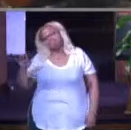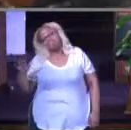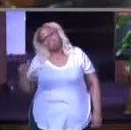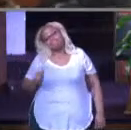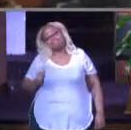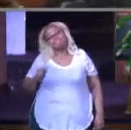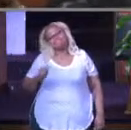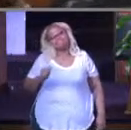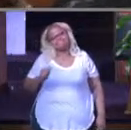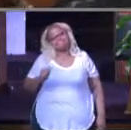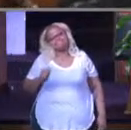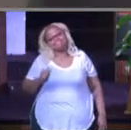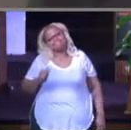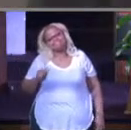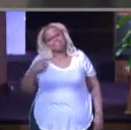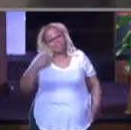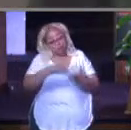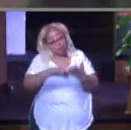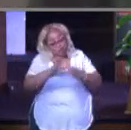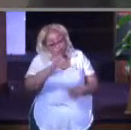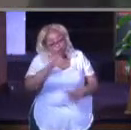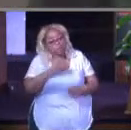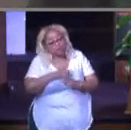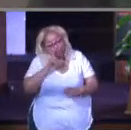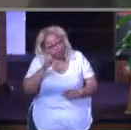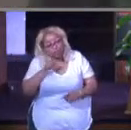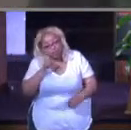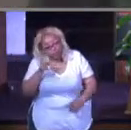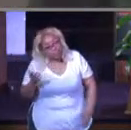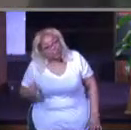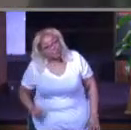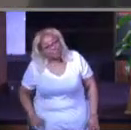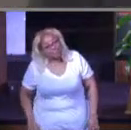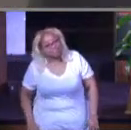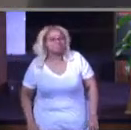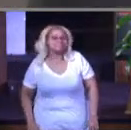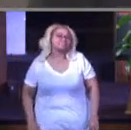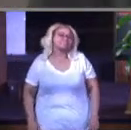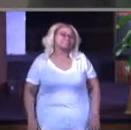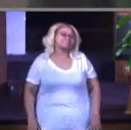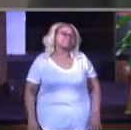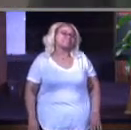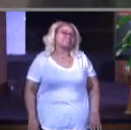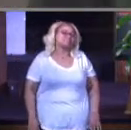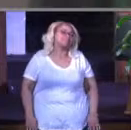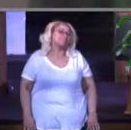tell them, hey, we got some Holy Ghost here that can make sure you're sure.